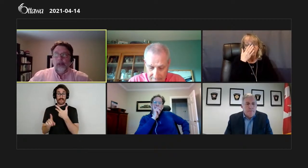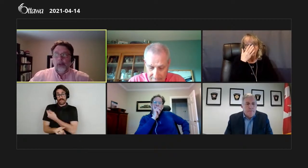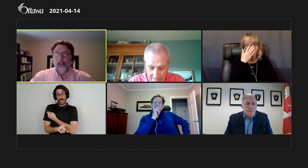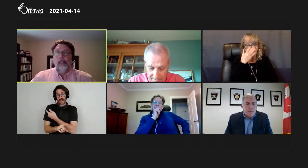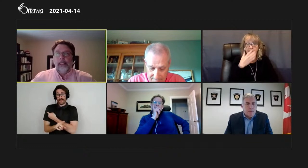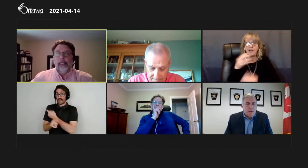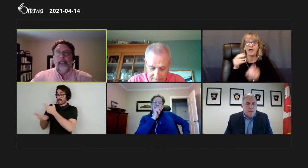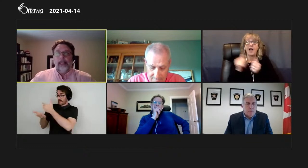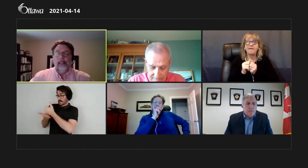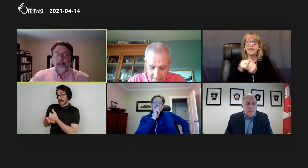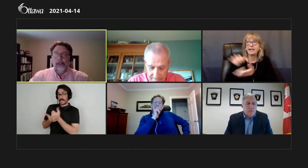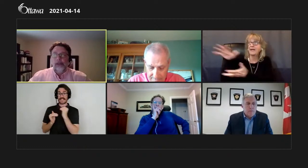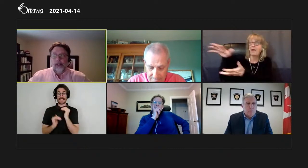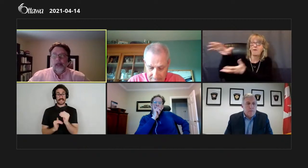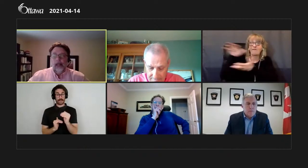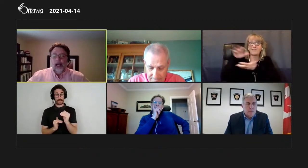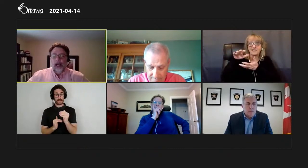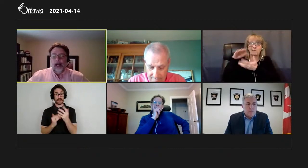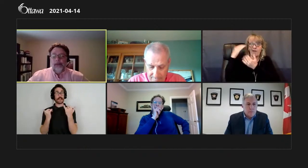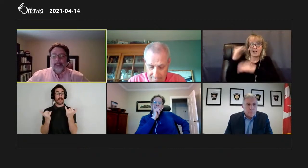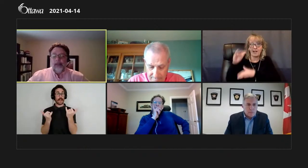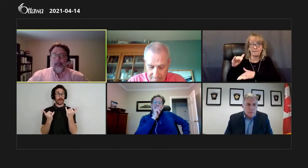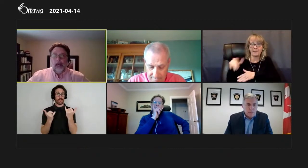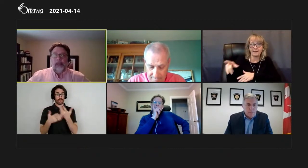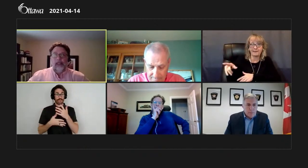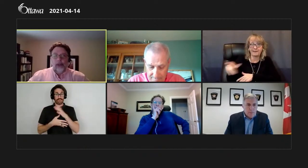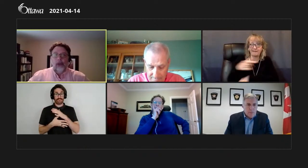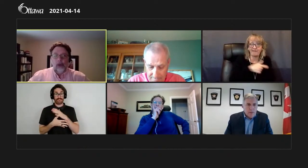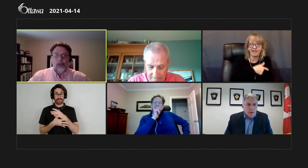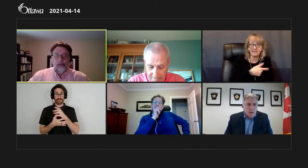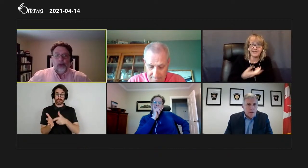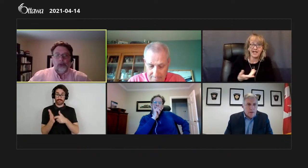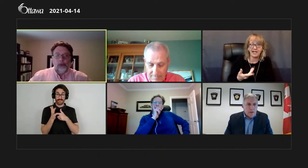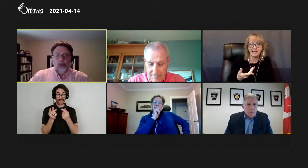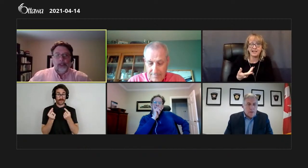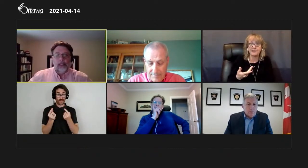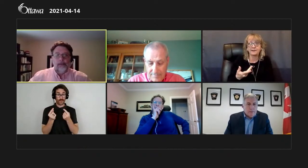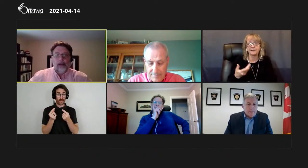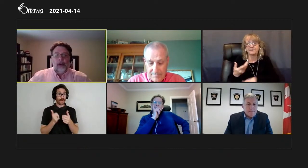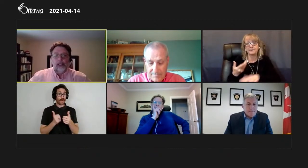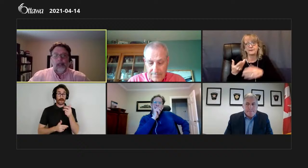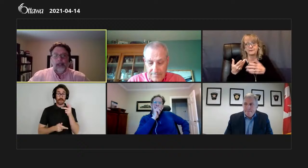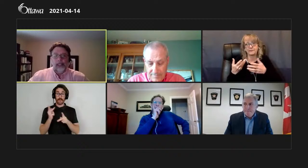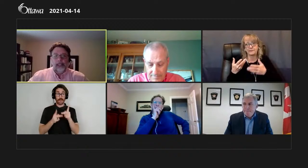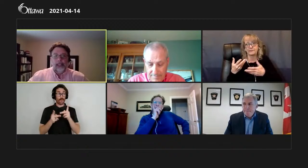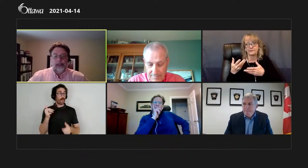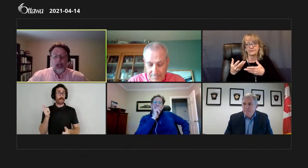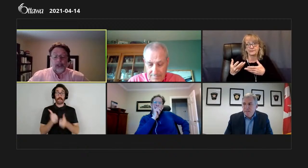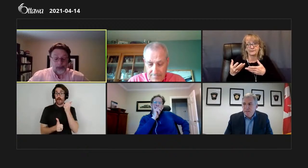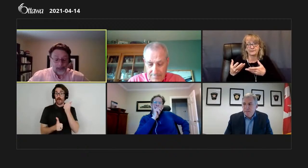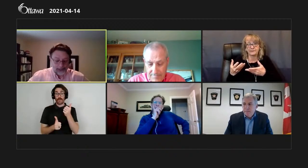the critical need is to be immunizing those at most risk of